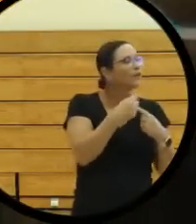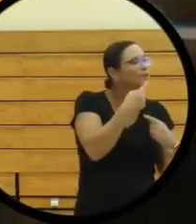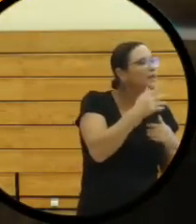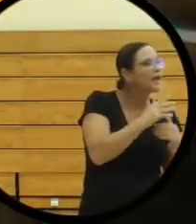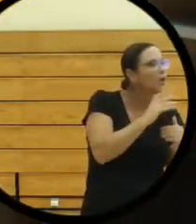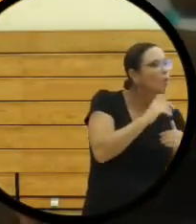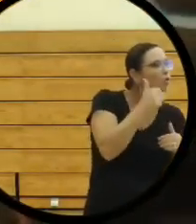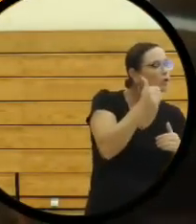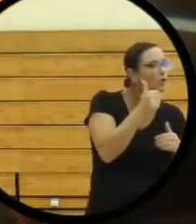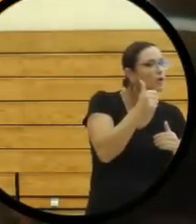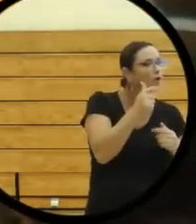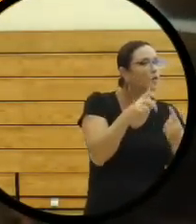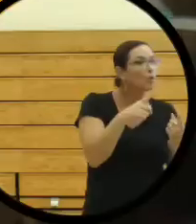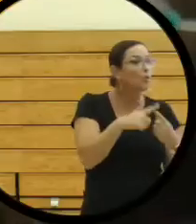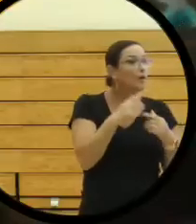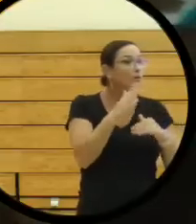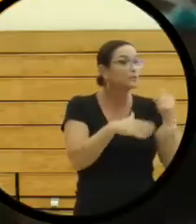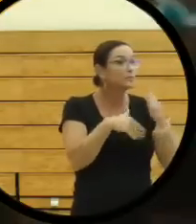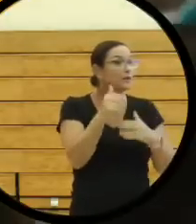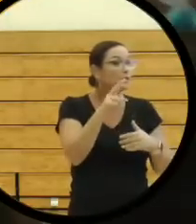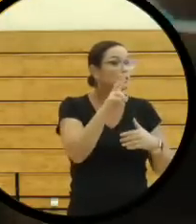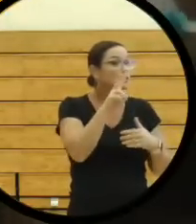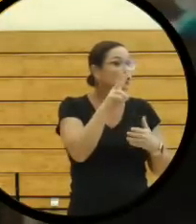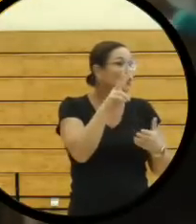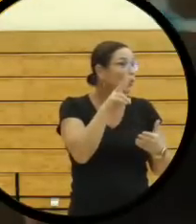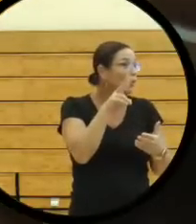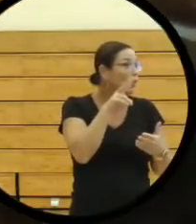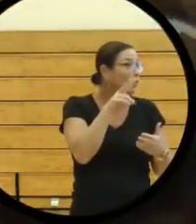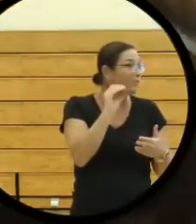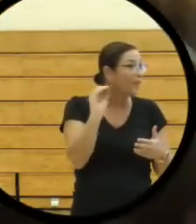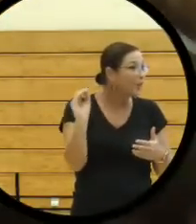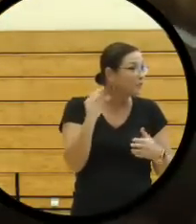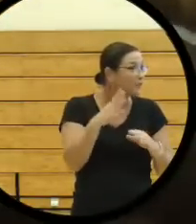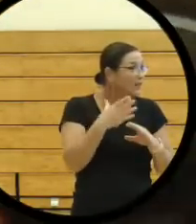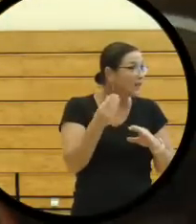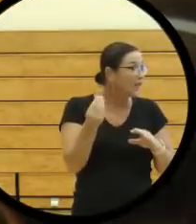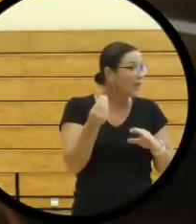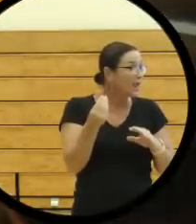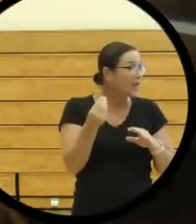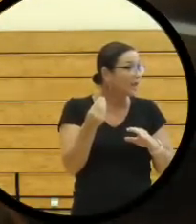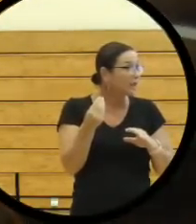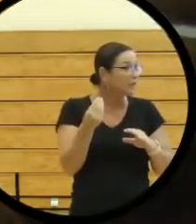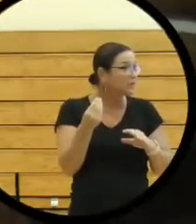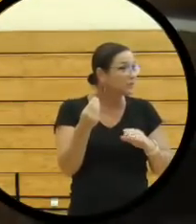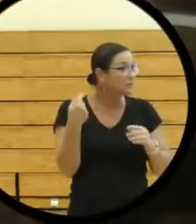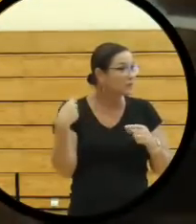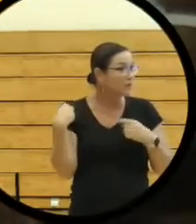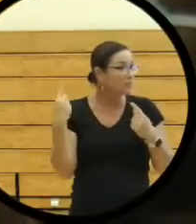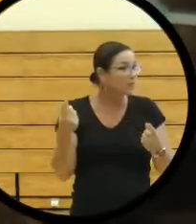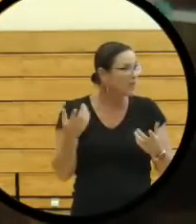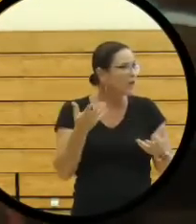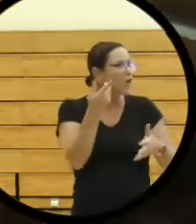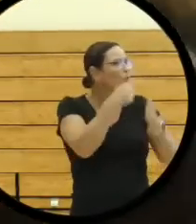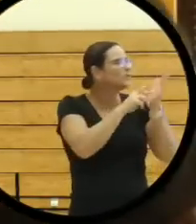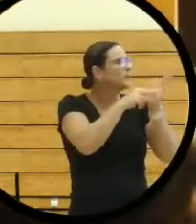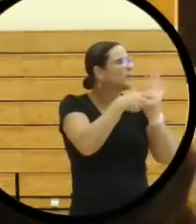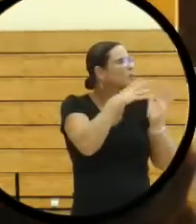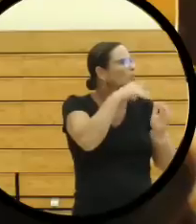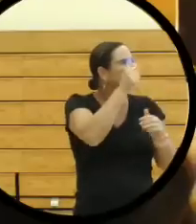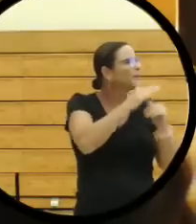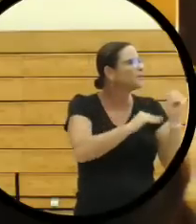buildings, so if something was built, say, 2000 and beyond, would you still need to do it? I'm trying to figure out the definition of older